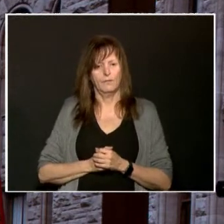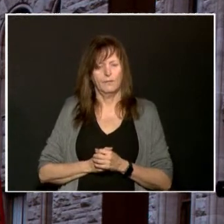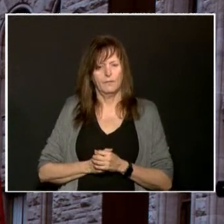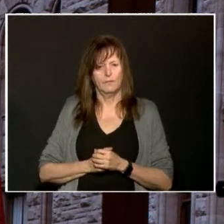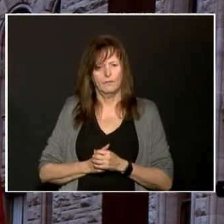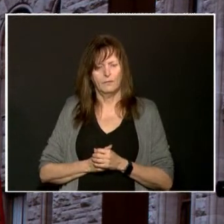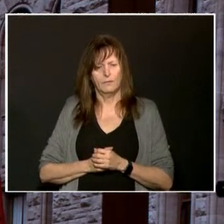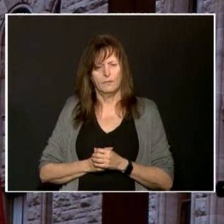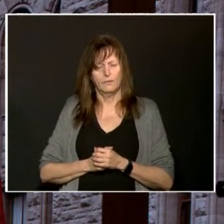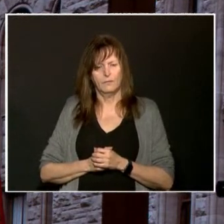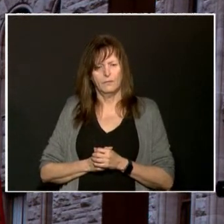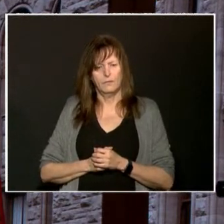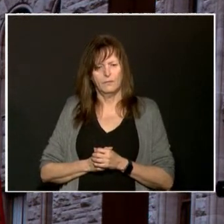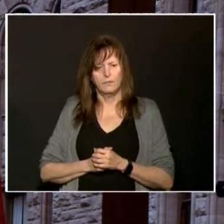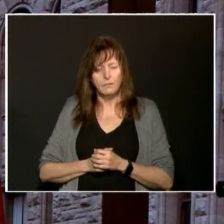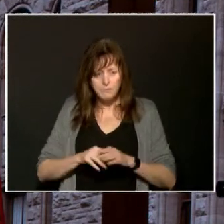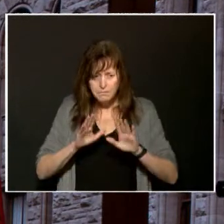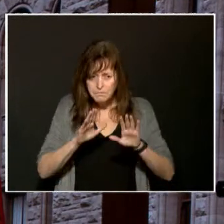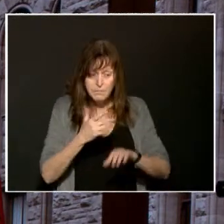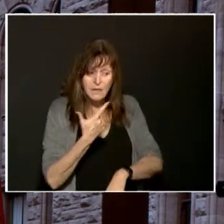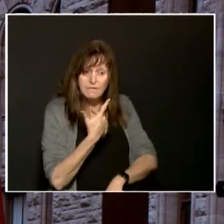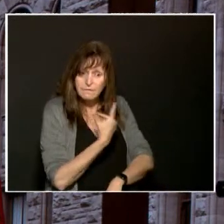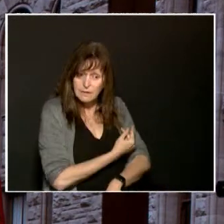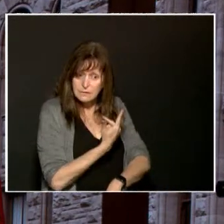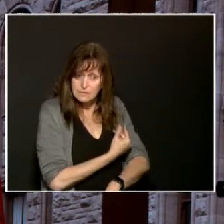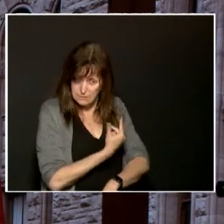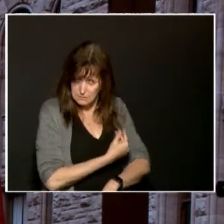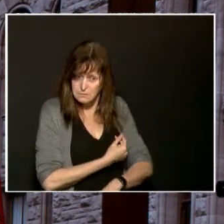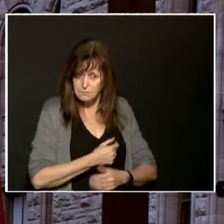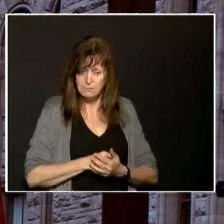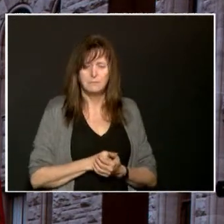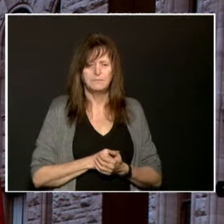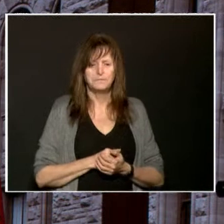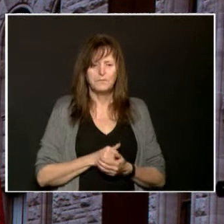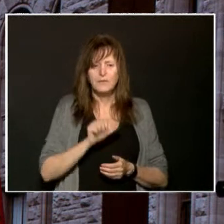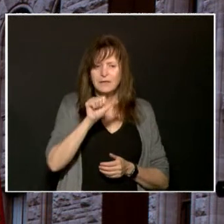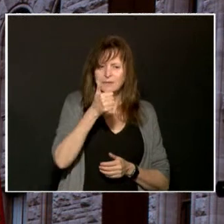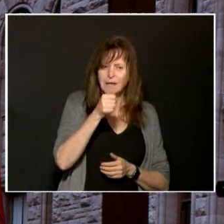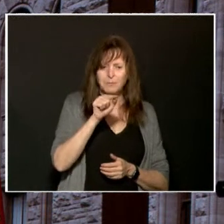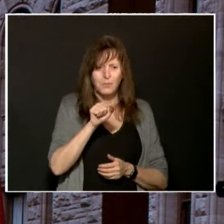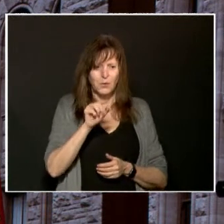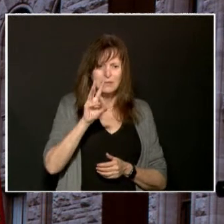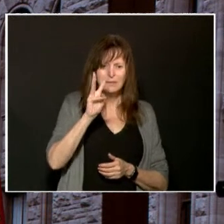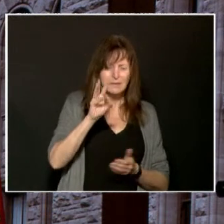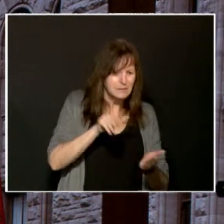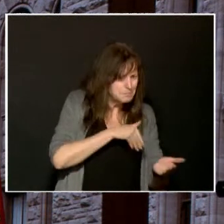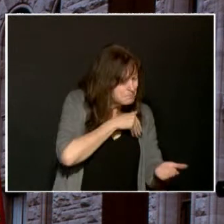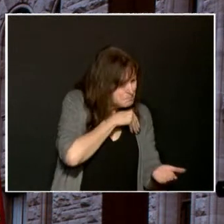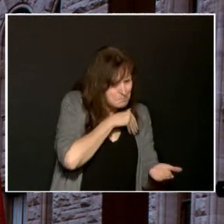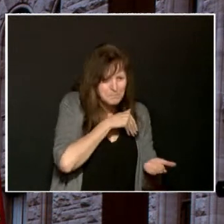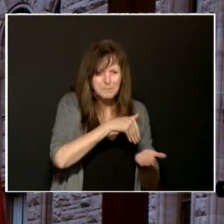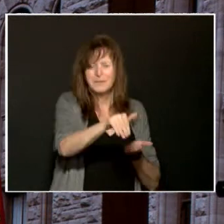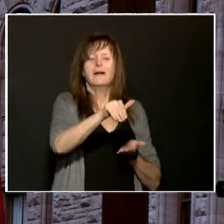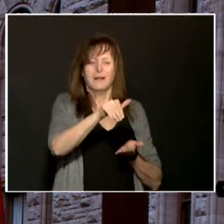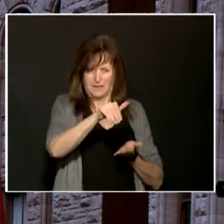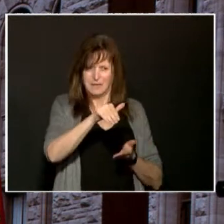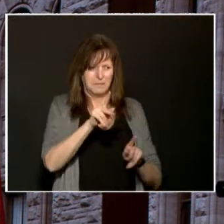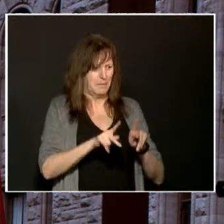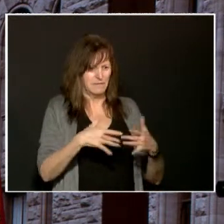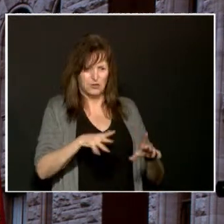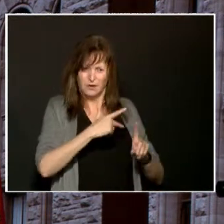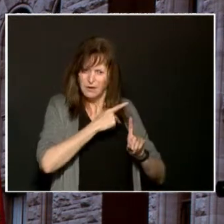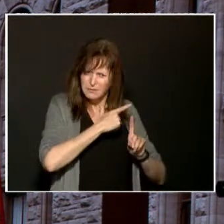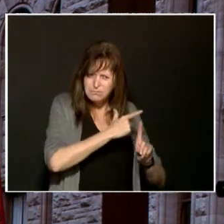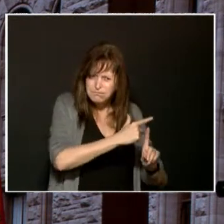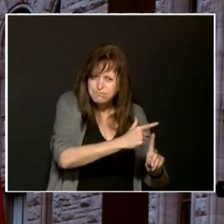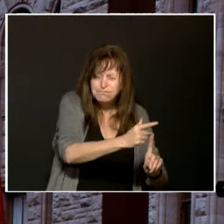In terms of vaccination to date, more than 10.6 million doses of COVID-19 vaccine have been administered in